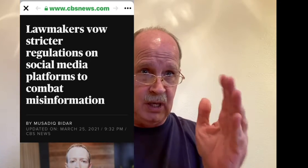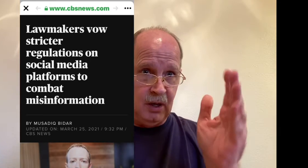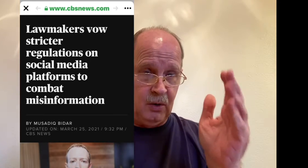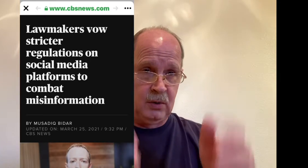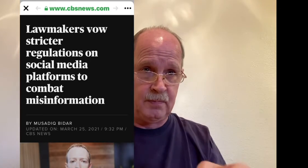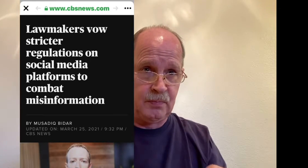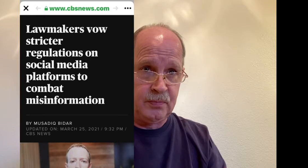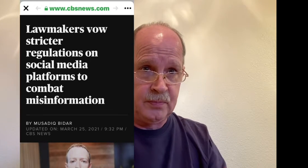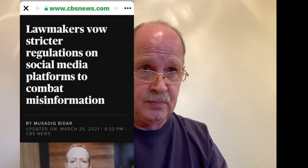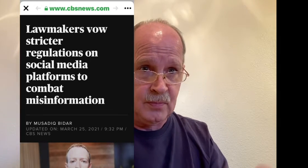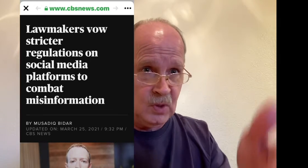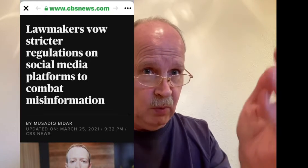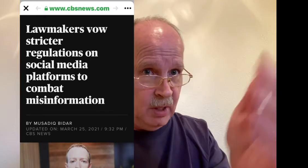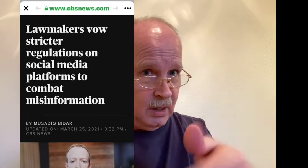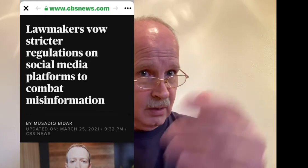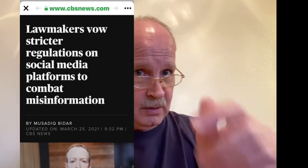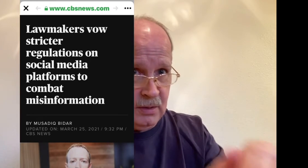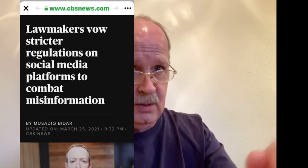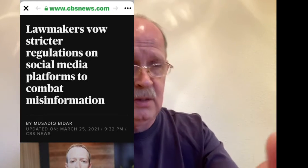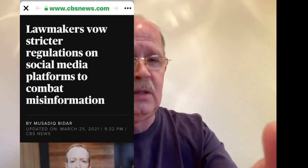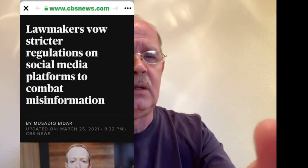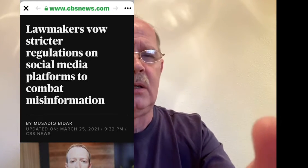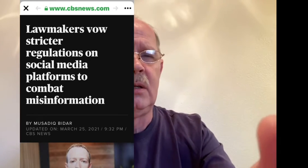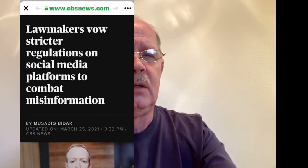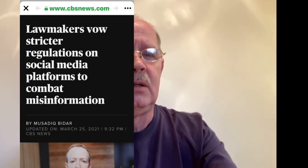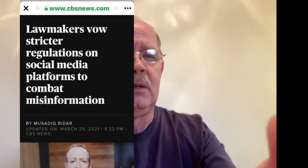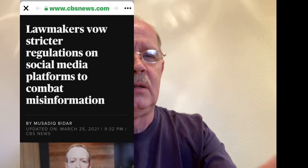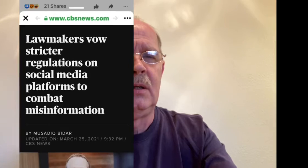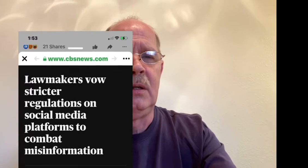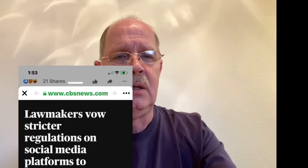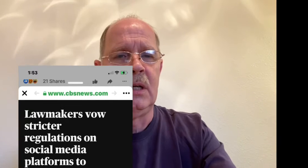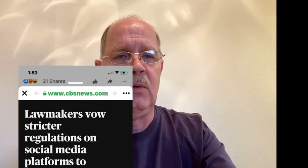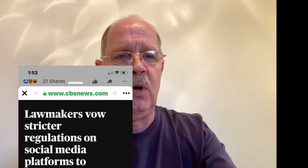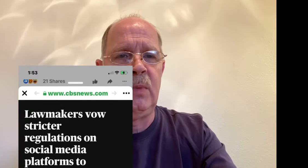we know, well,